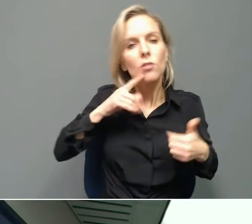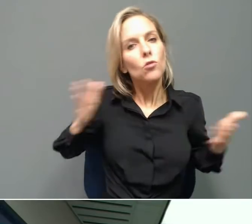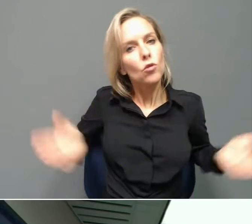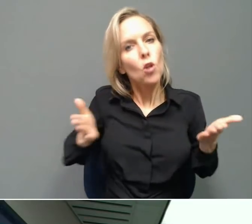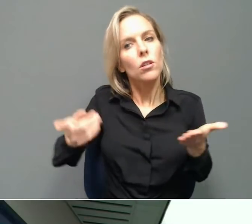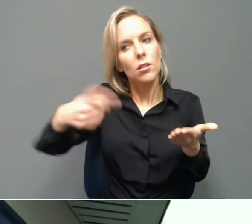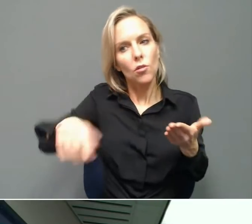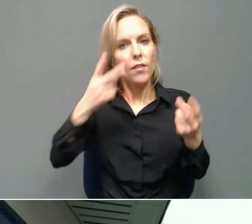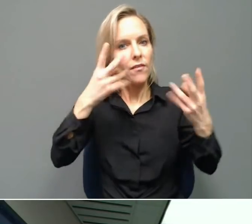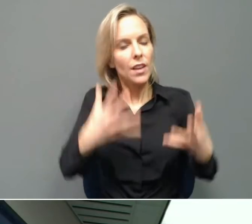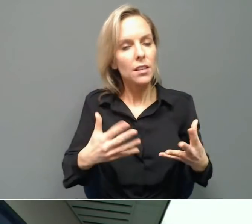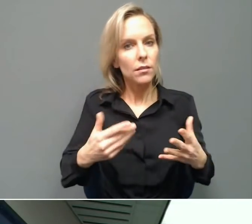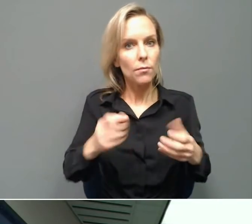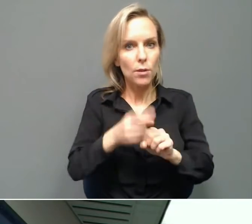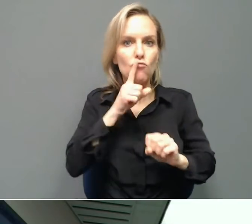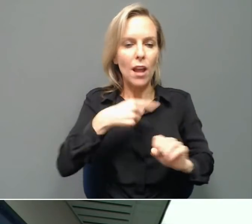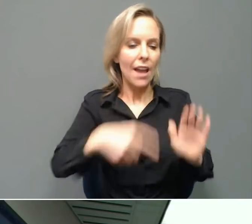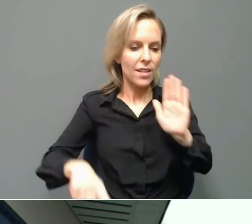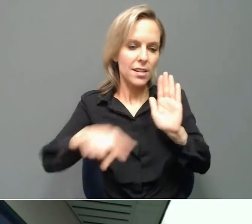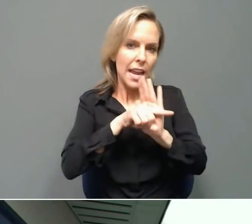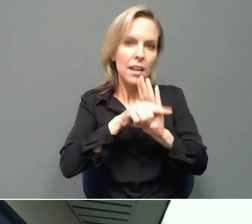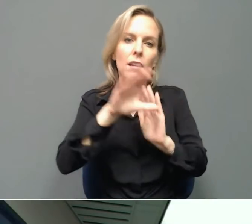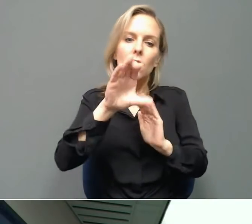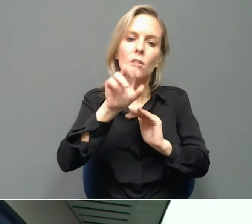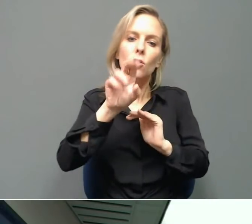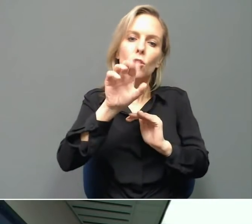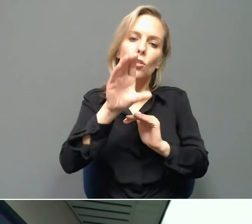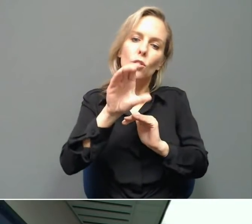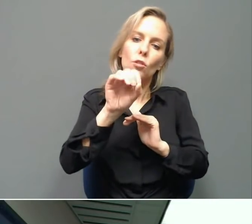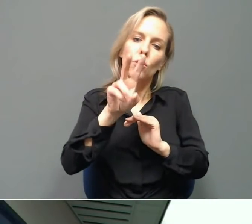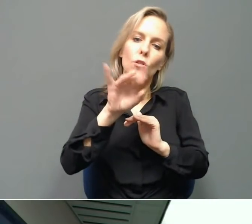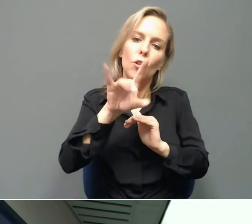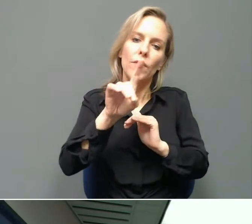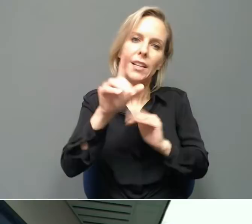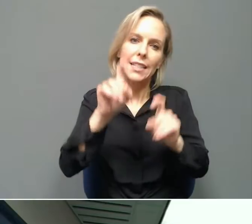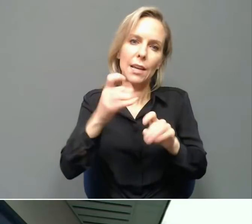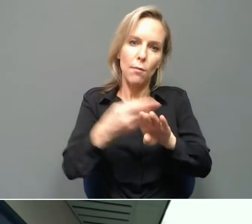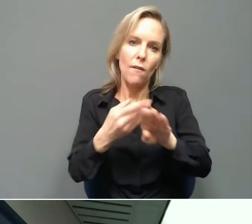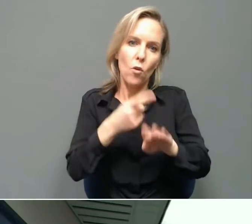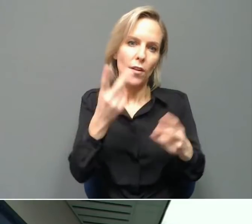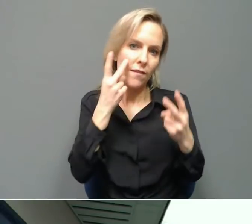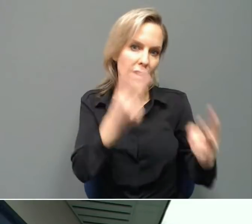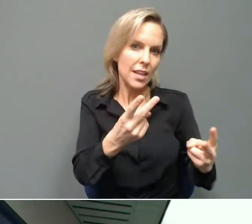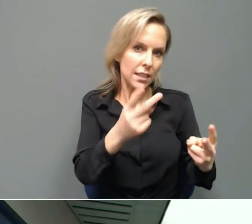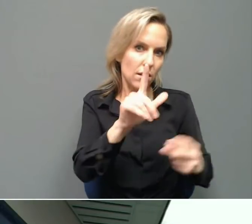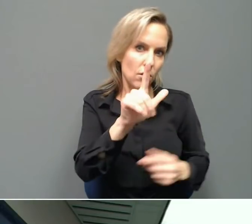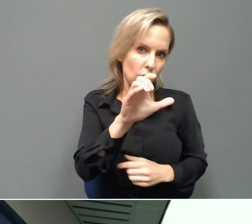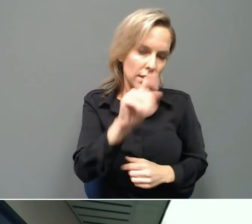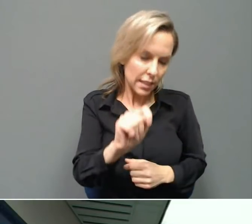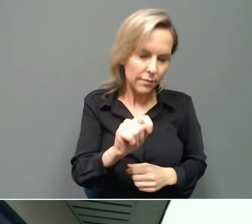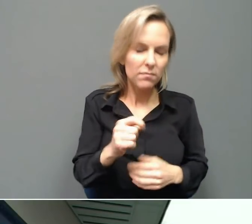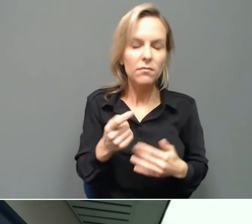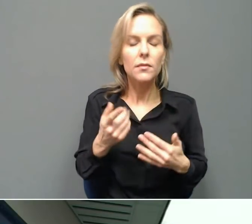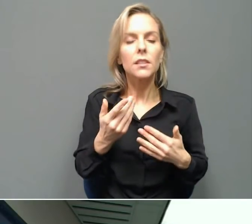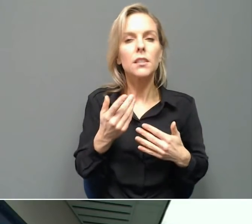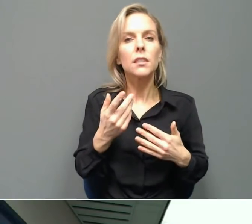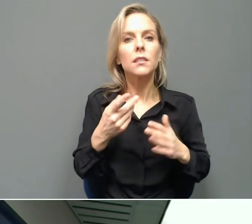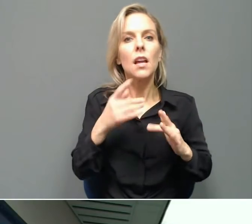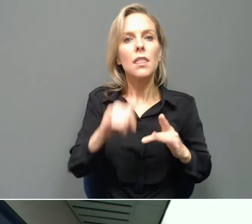negative COVID test within 72 hours of visiting. Some of the details around the new visitation